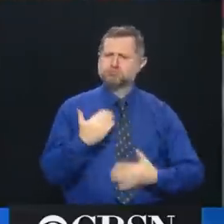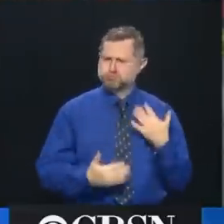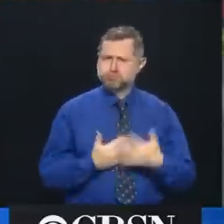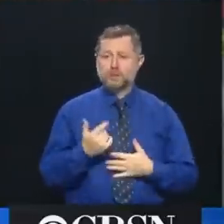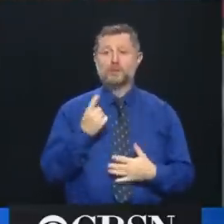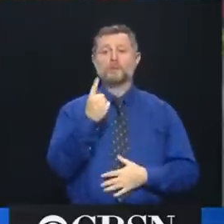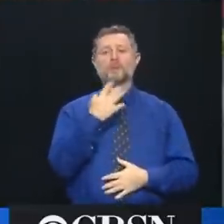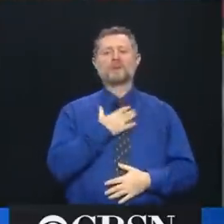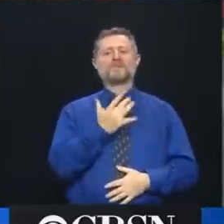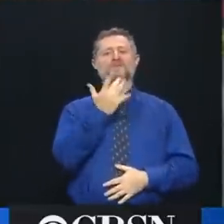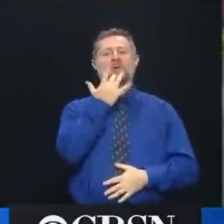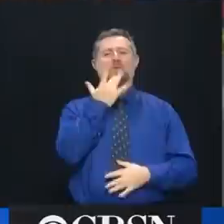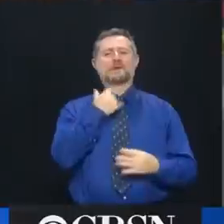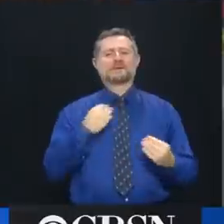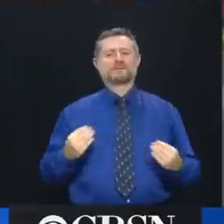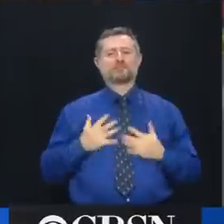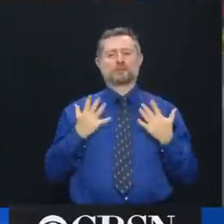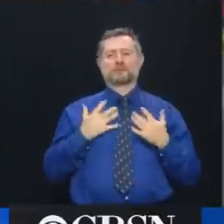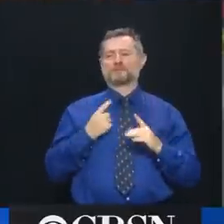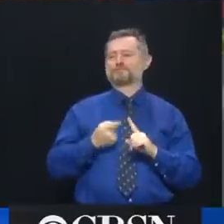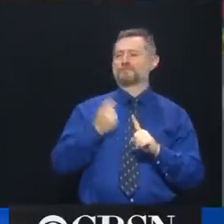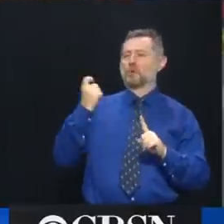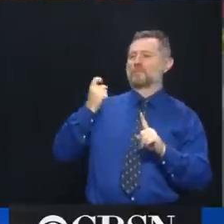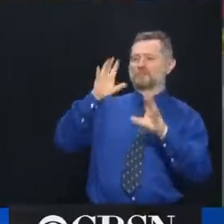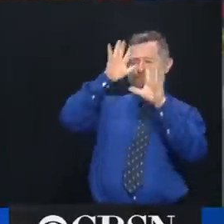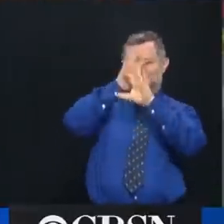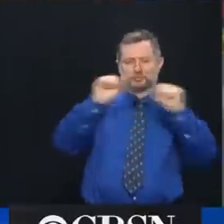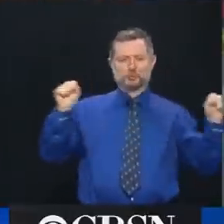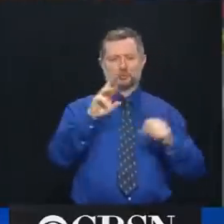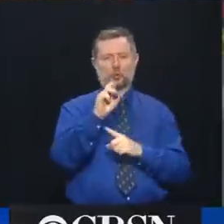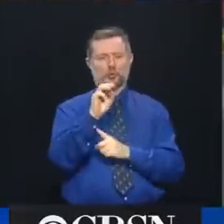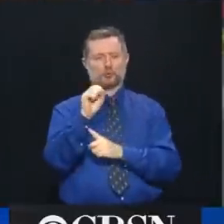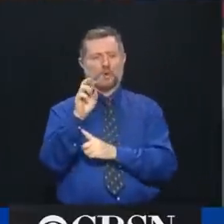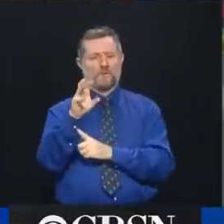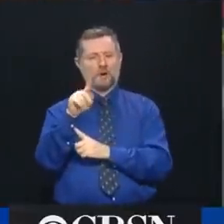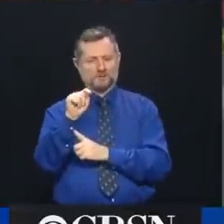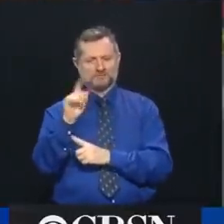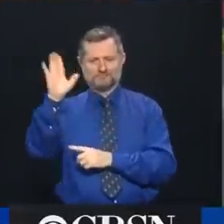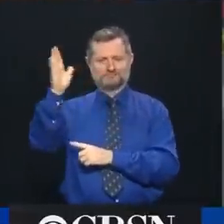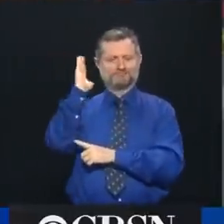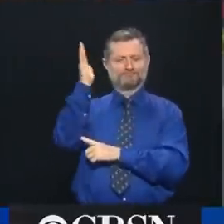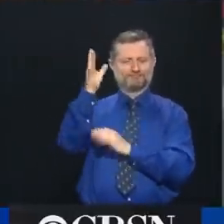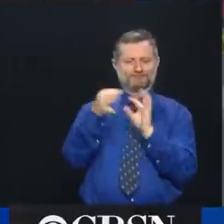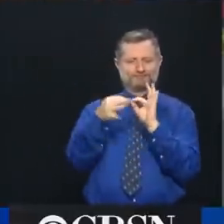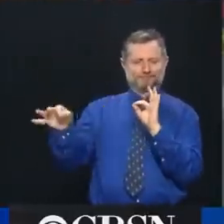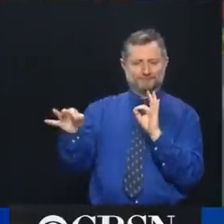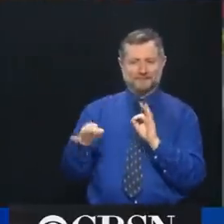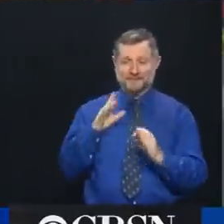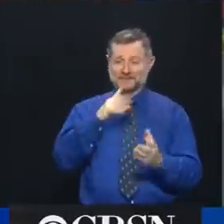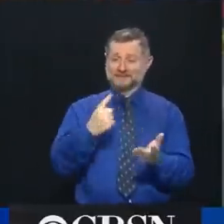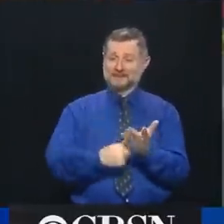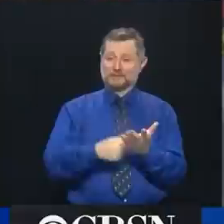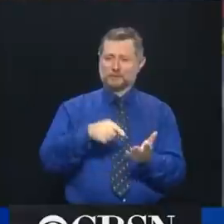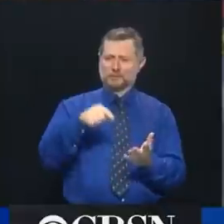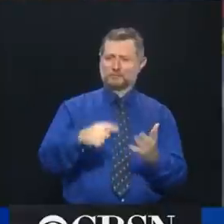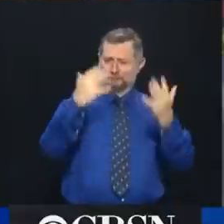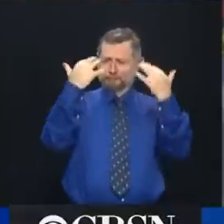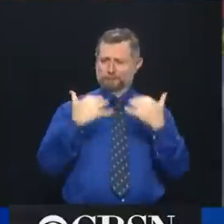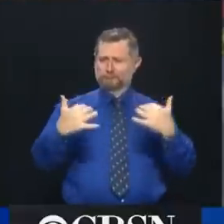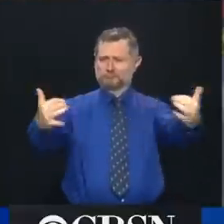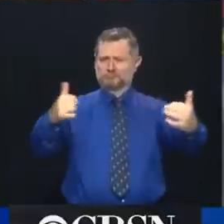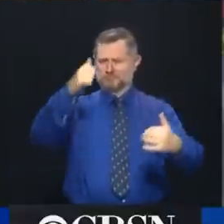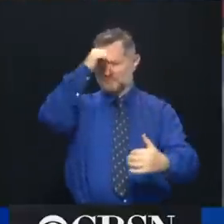inspirations is from a speech by teddy roosevelt it speaks of the man in the arena who's marred by dust and sweat and